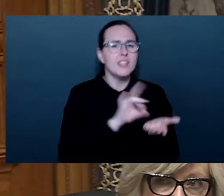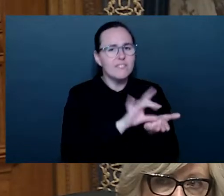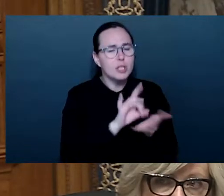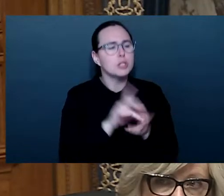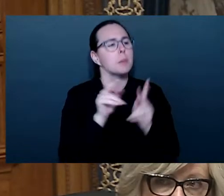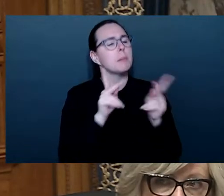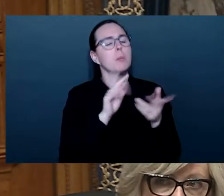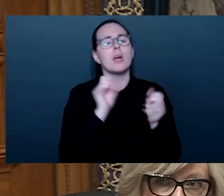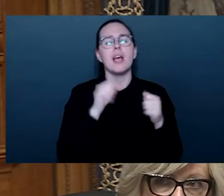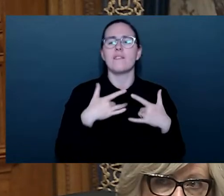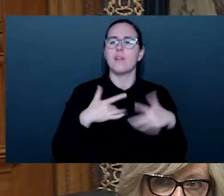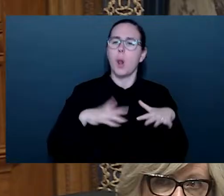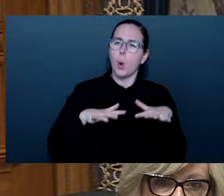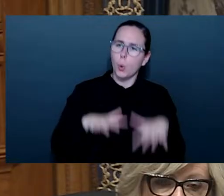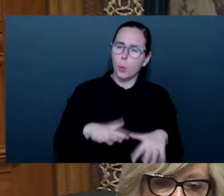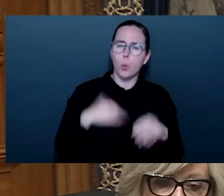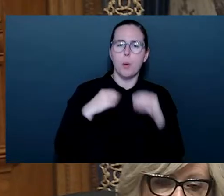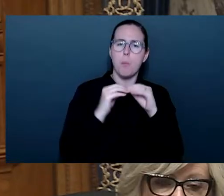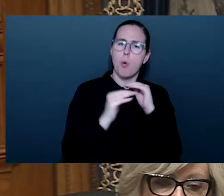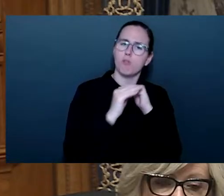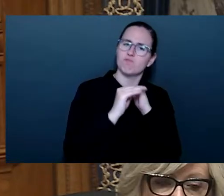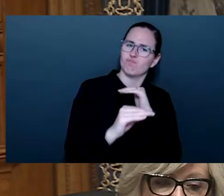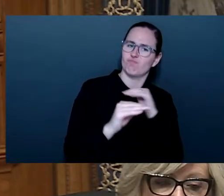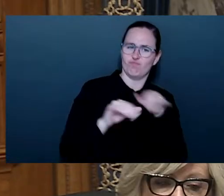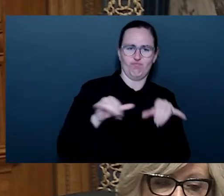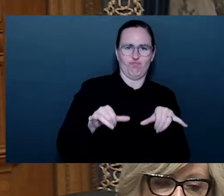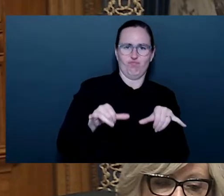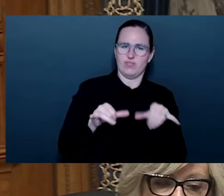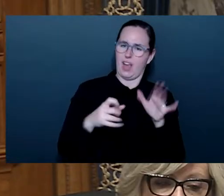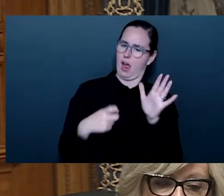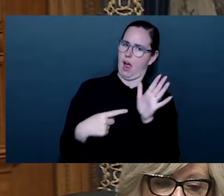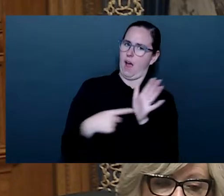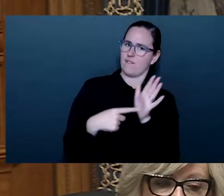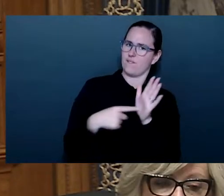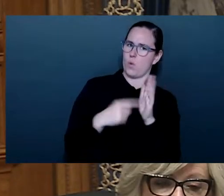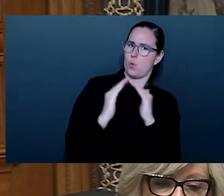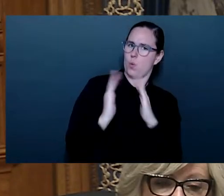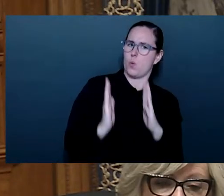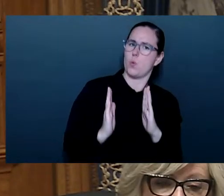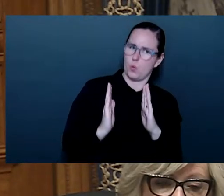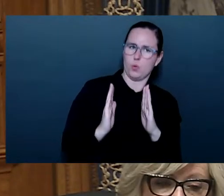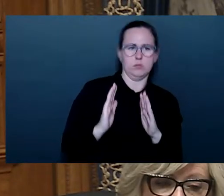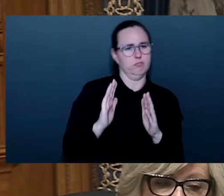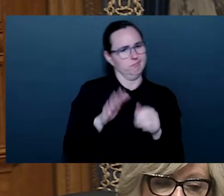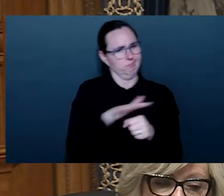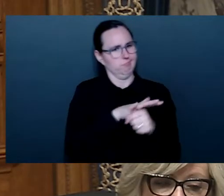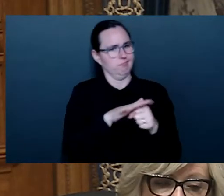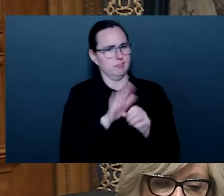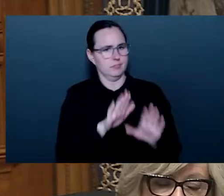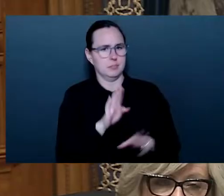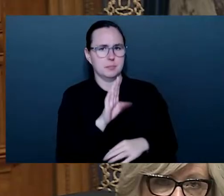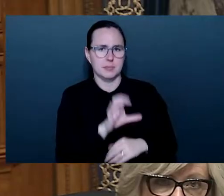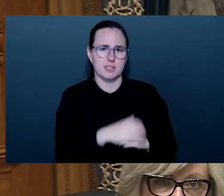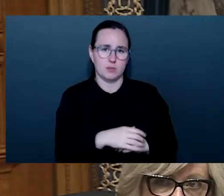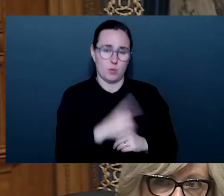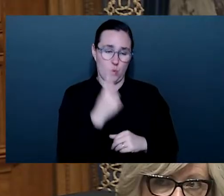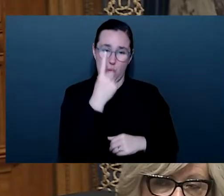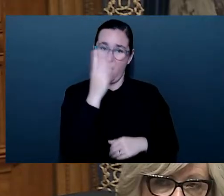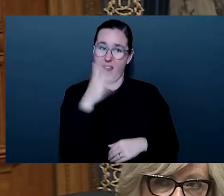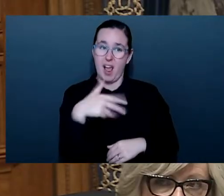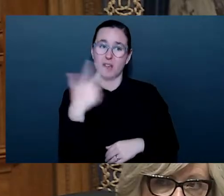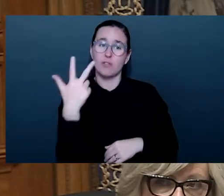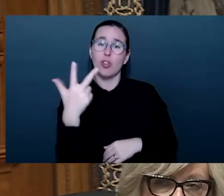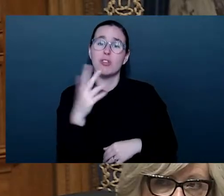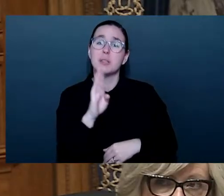across BC. As 1 in 3 British Columbian residents are renters, this amendment would go a long way